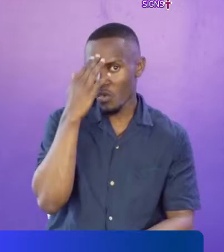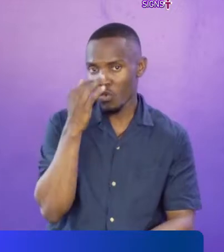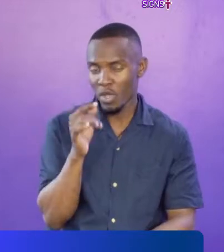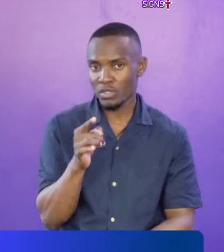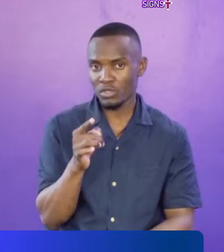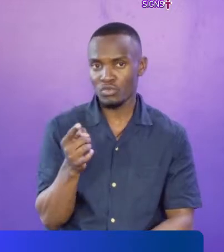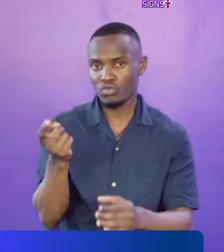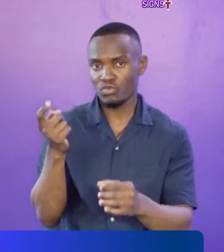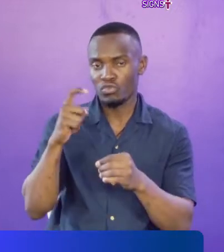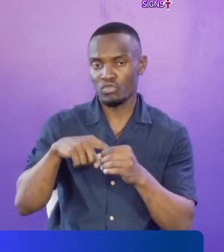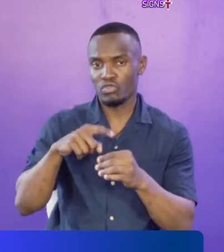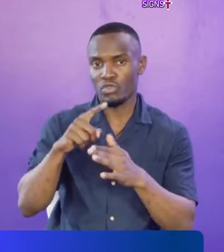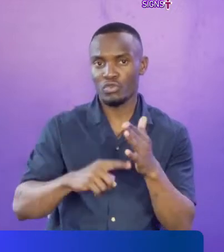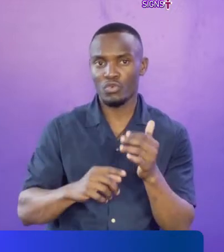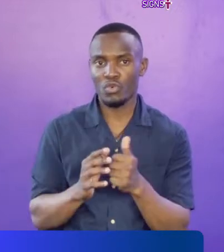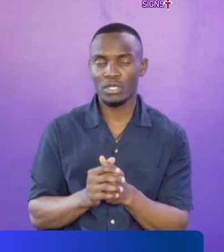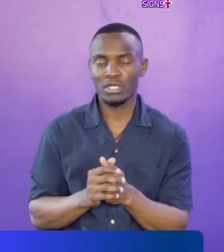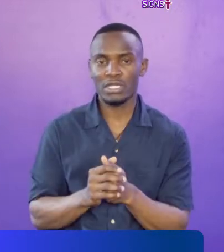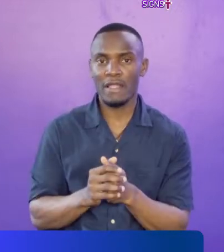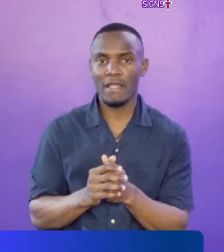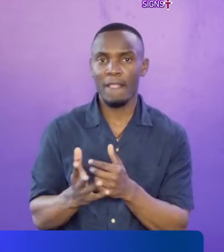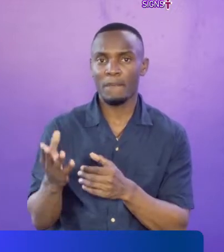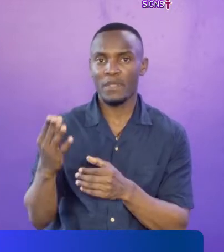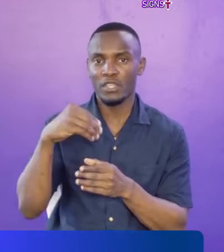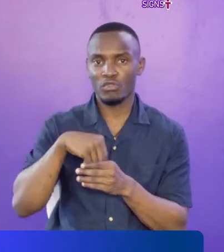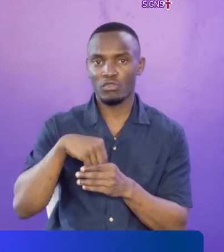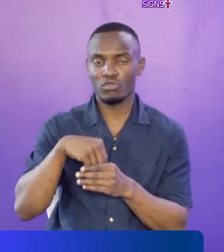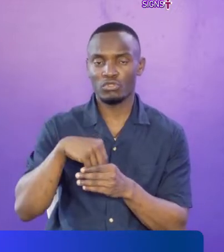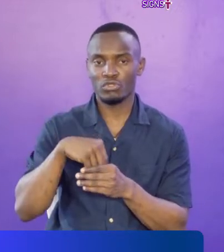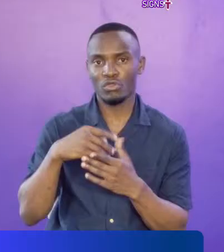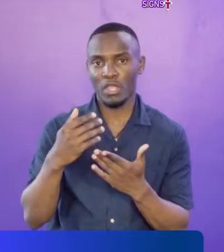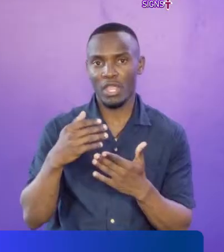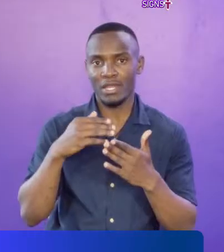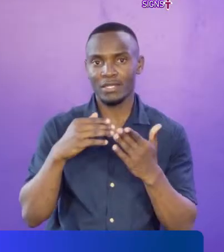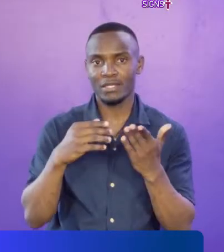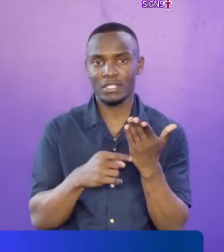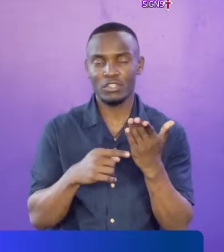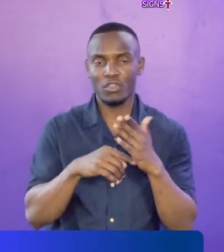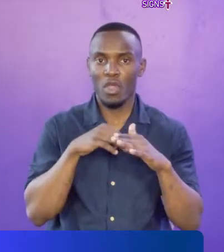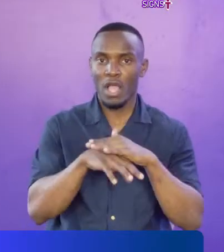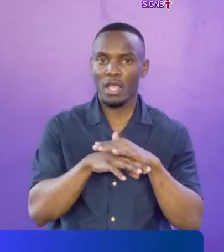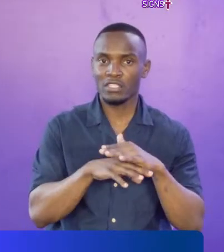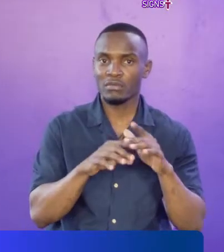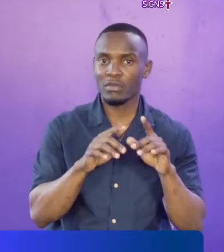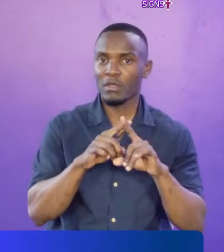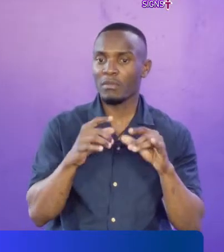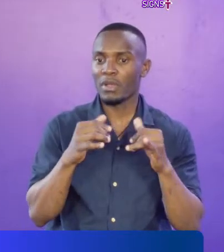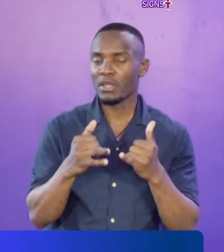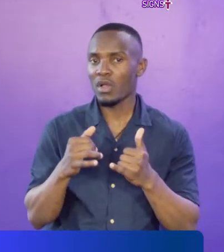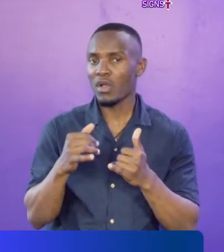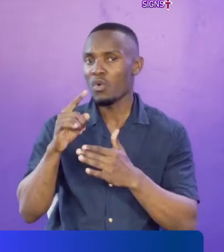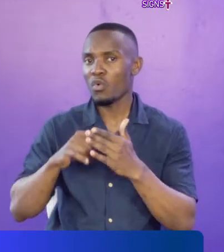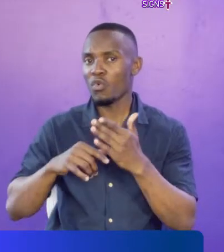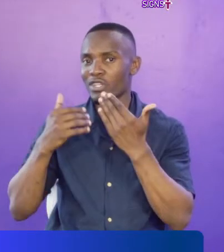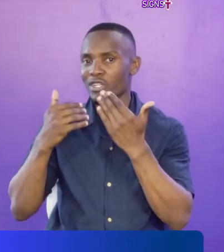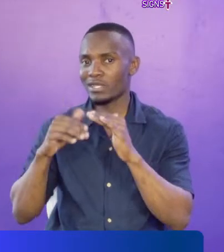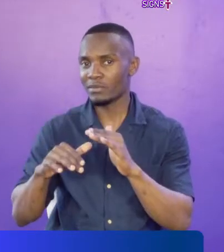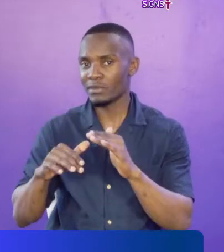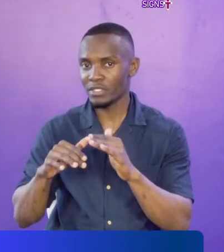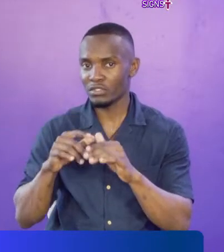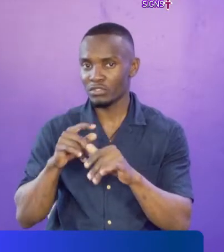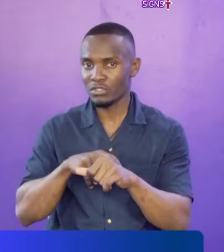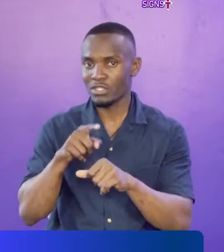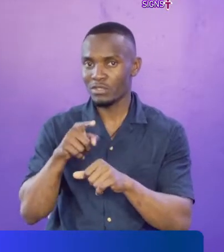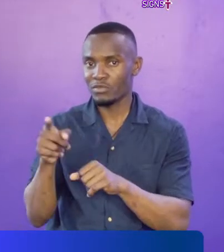joined the push for digital accessibility, but then what are some of the limitations when you did these